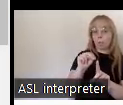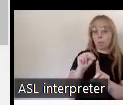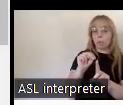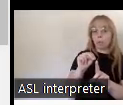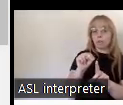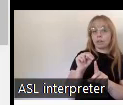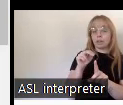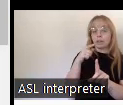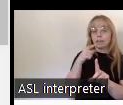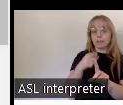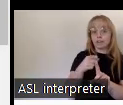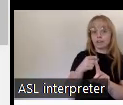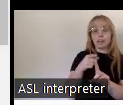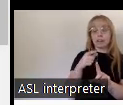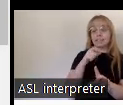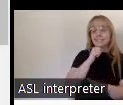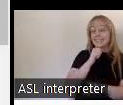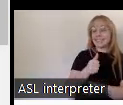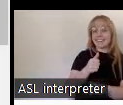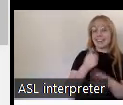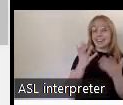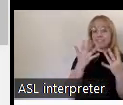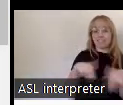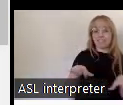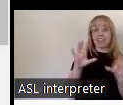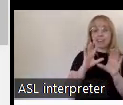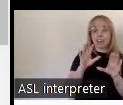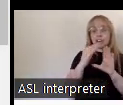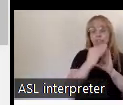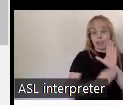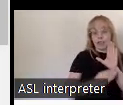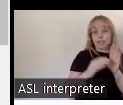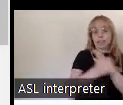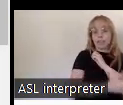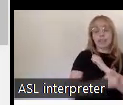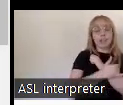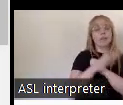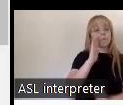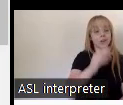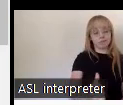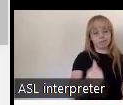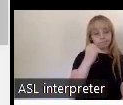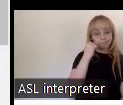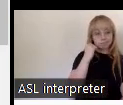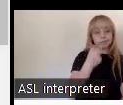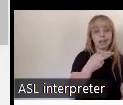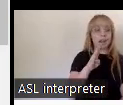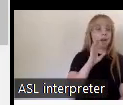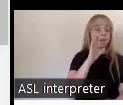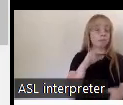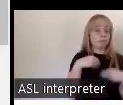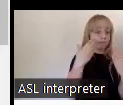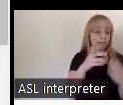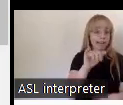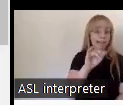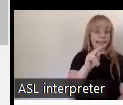been completed with the county, your request will also be denied. We at the hub can get you the link to that form. We can